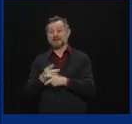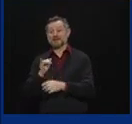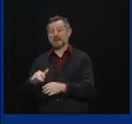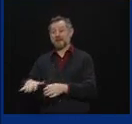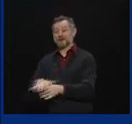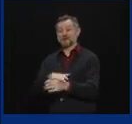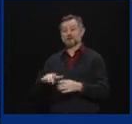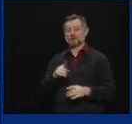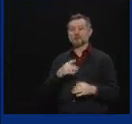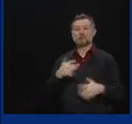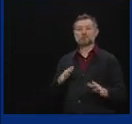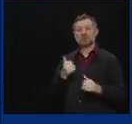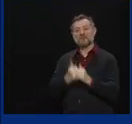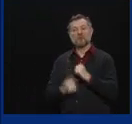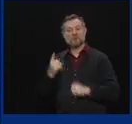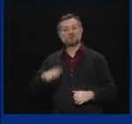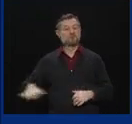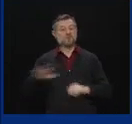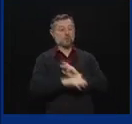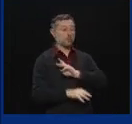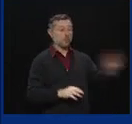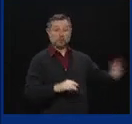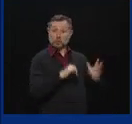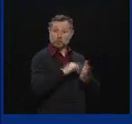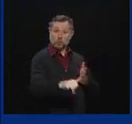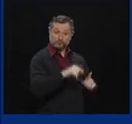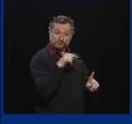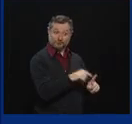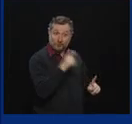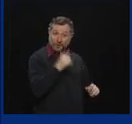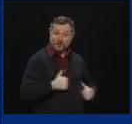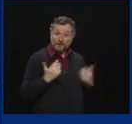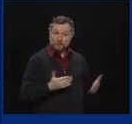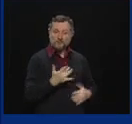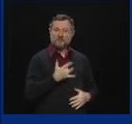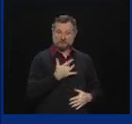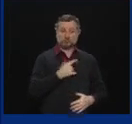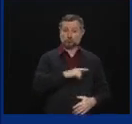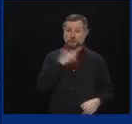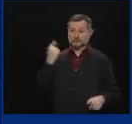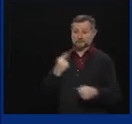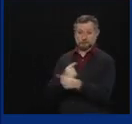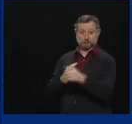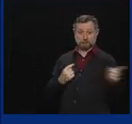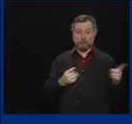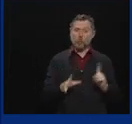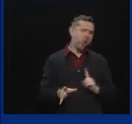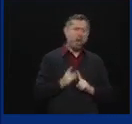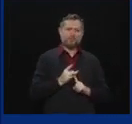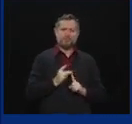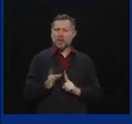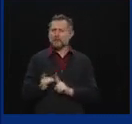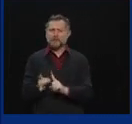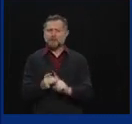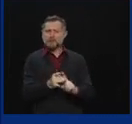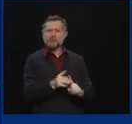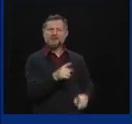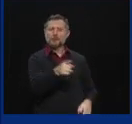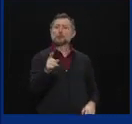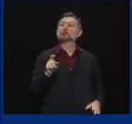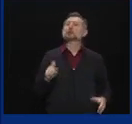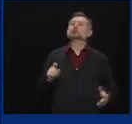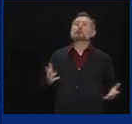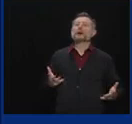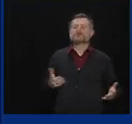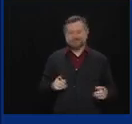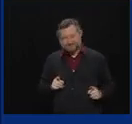Anyone who lives in these areas and feels risk, that they're at risk of catching this virus, they should go get a